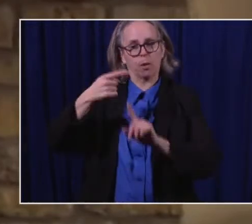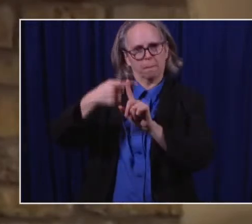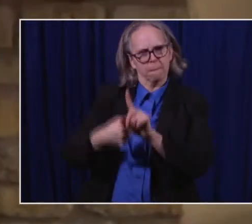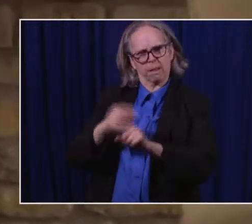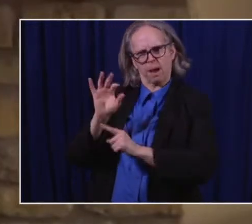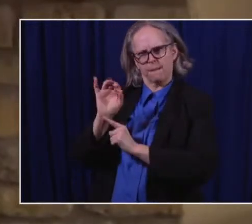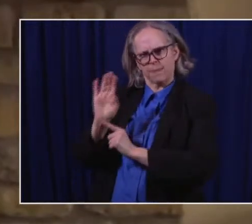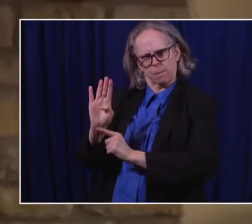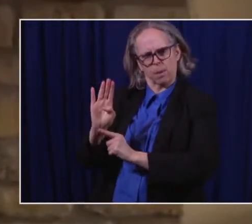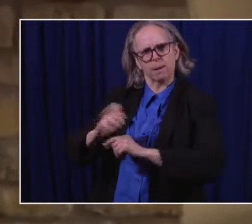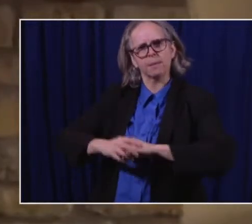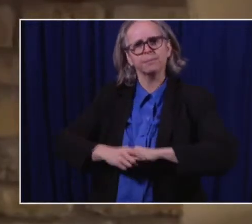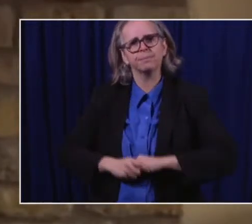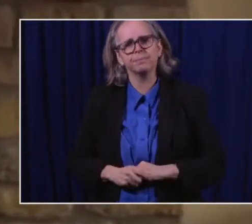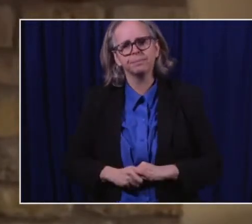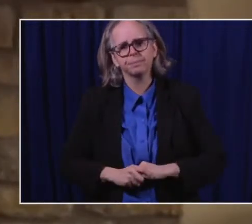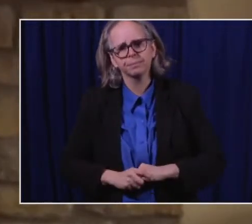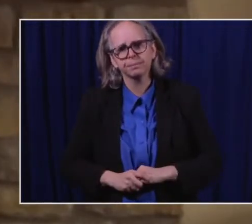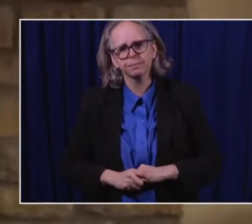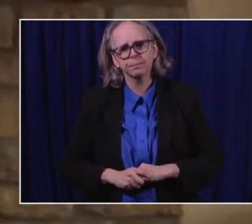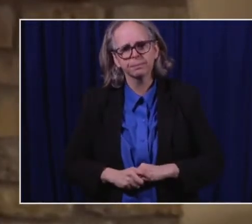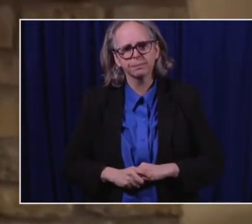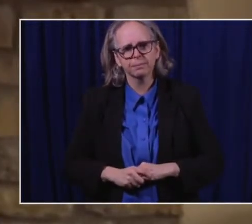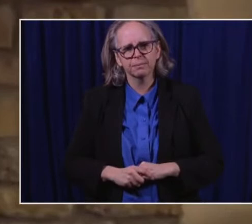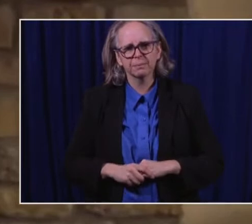Roughly, we hope to have about